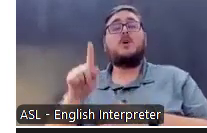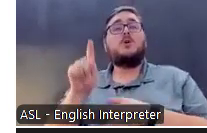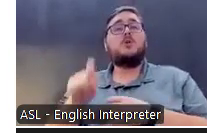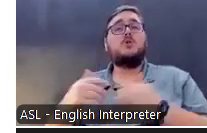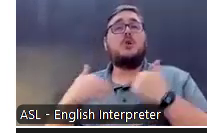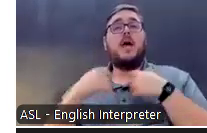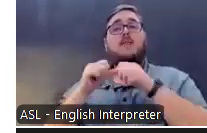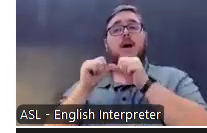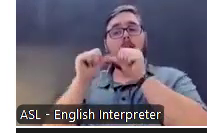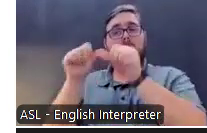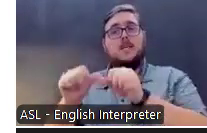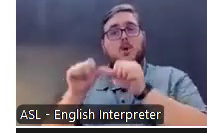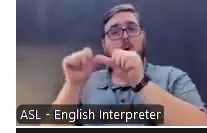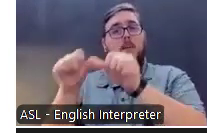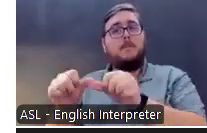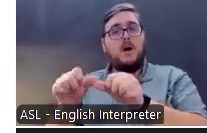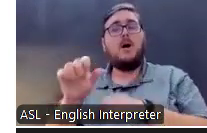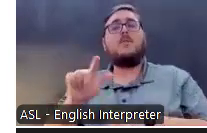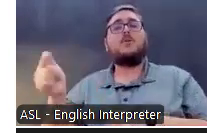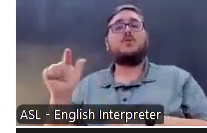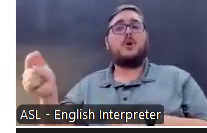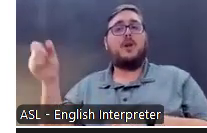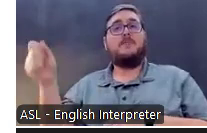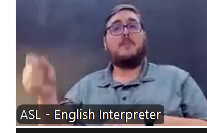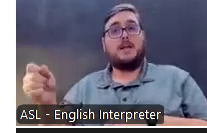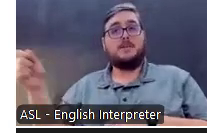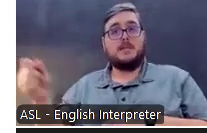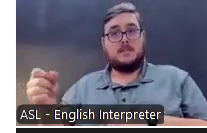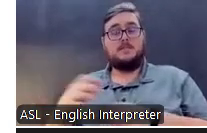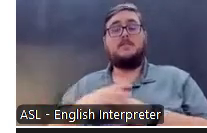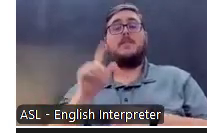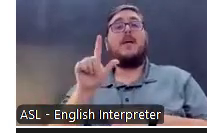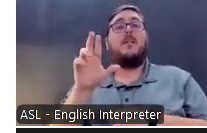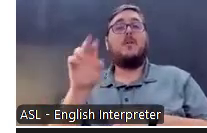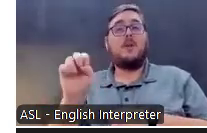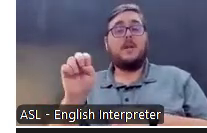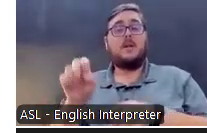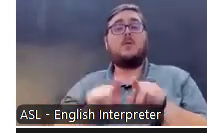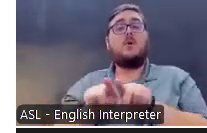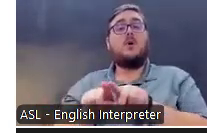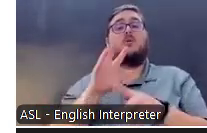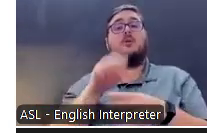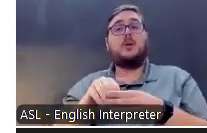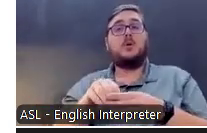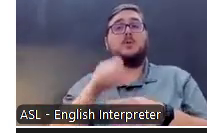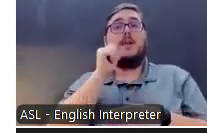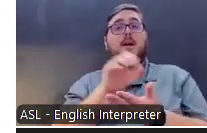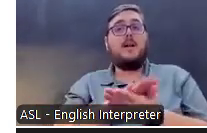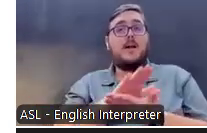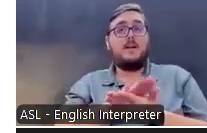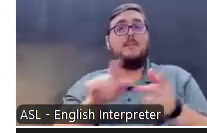placements, and LRE also includes non-academic and extracurricular